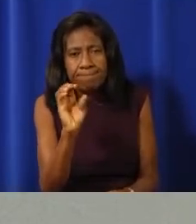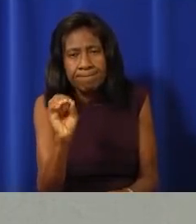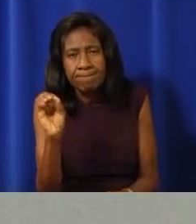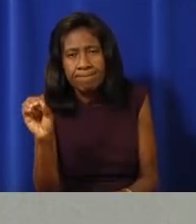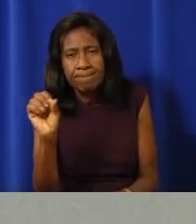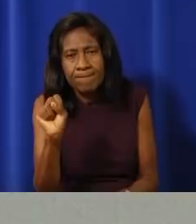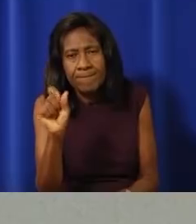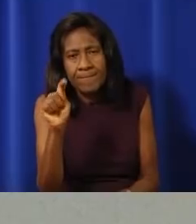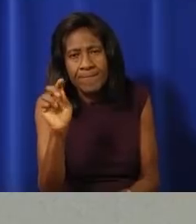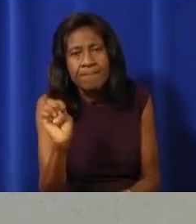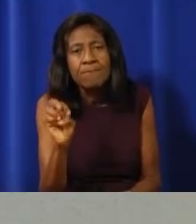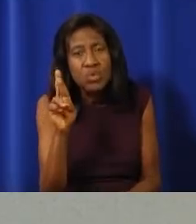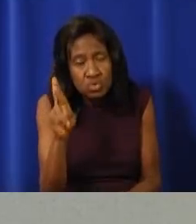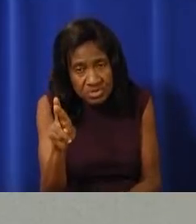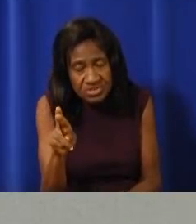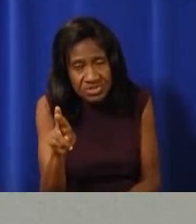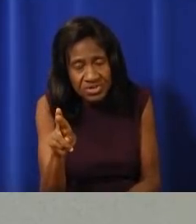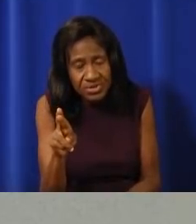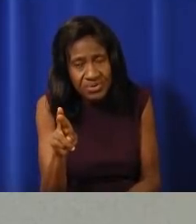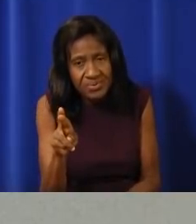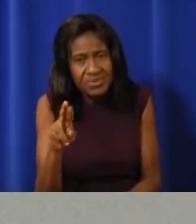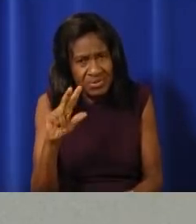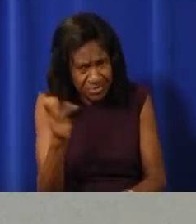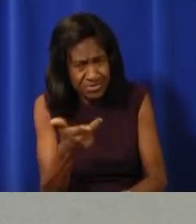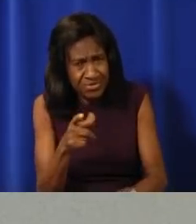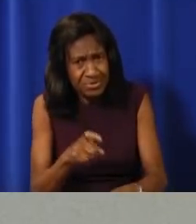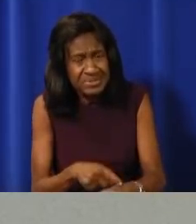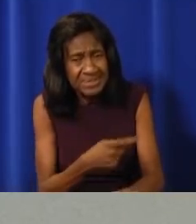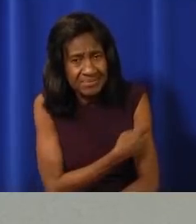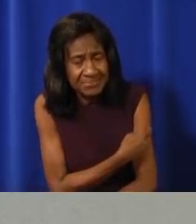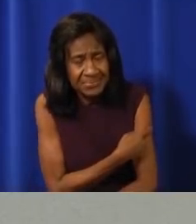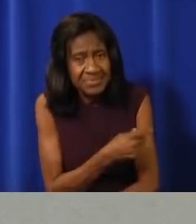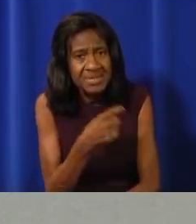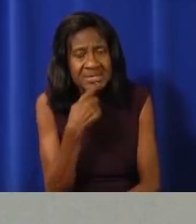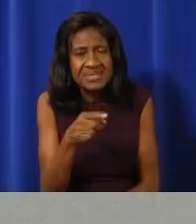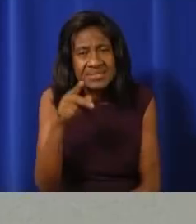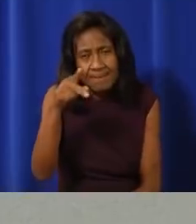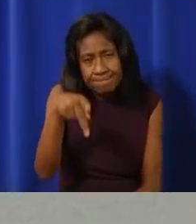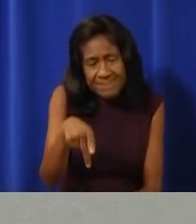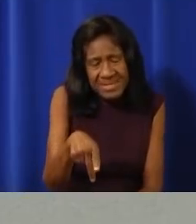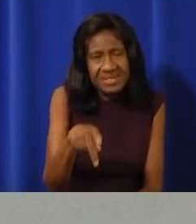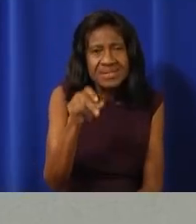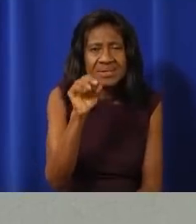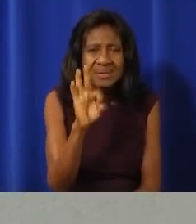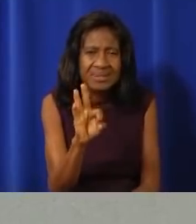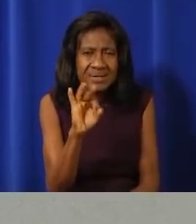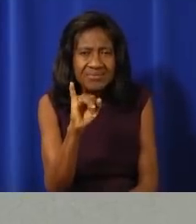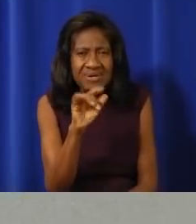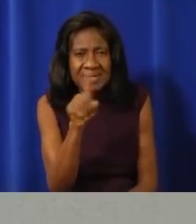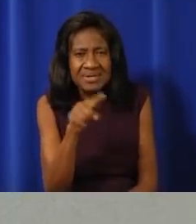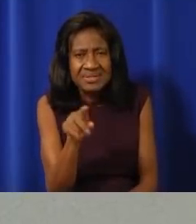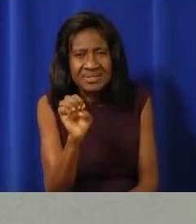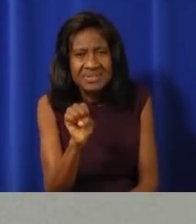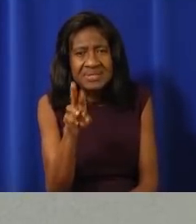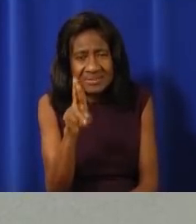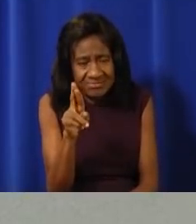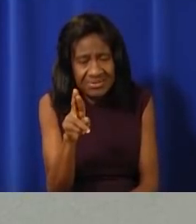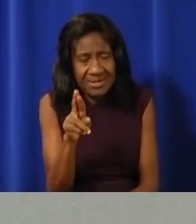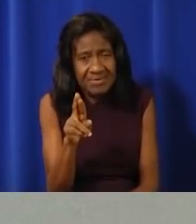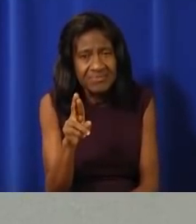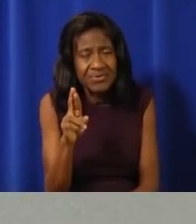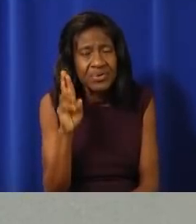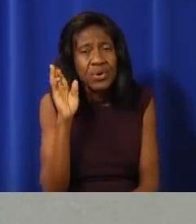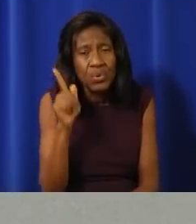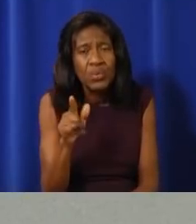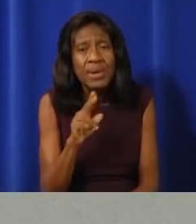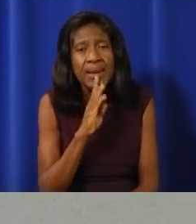over 50s and that Pfizer is the vaccine of choice for that programme because it is well tolerated and it has a very good